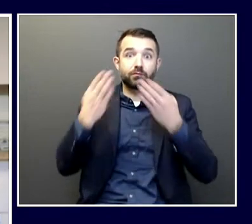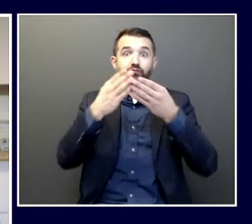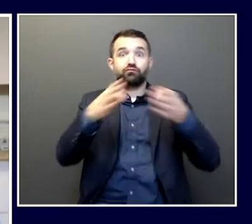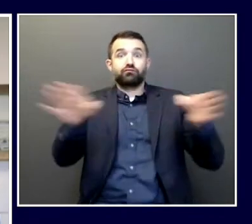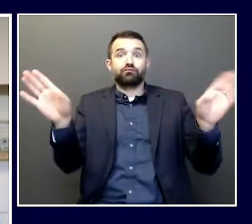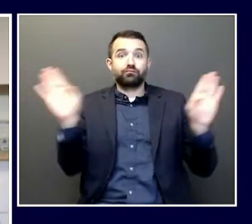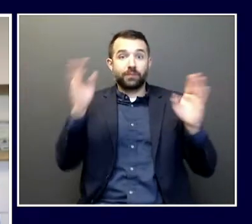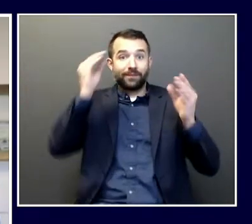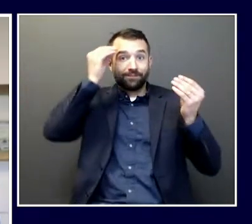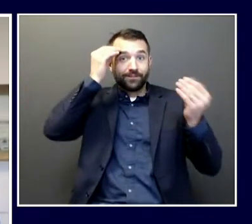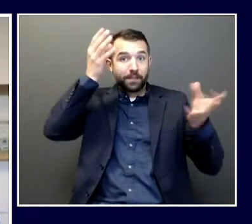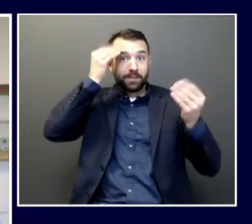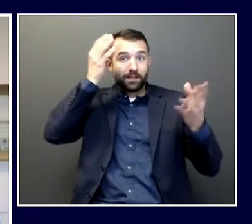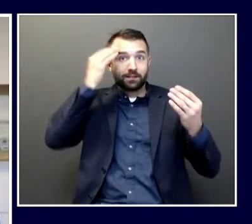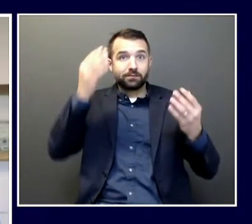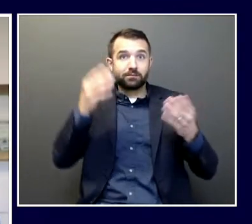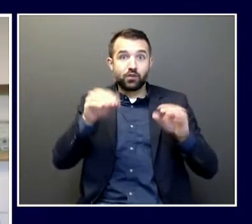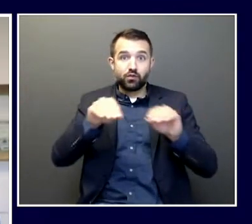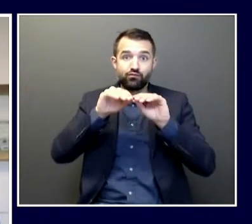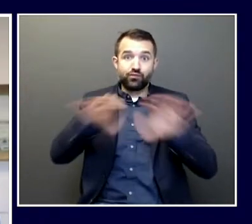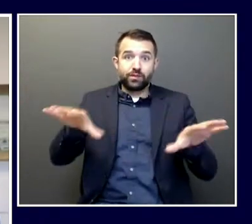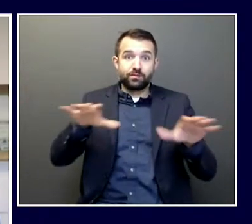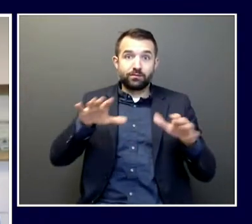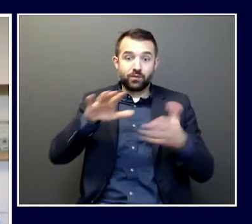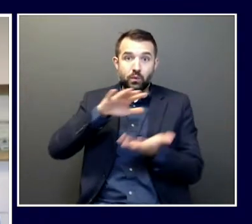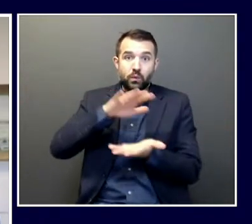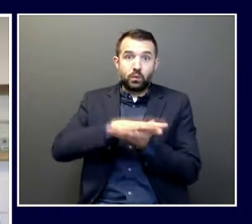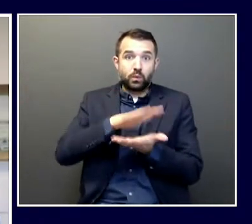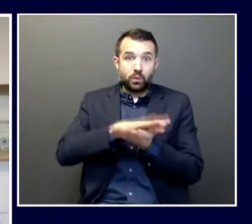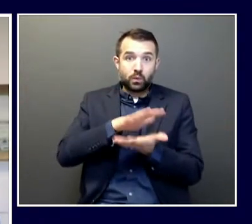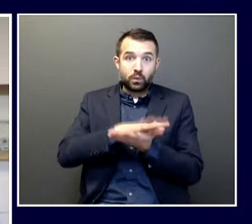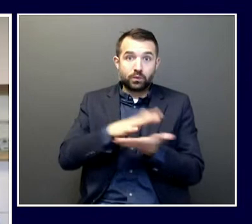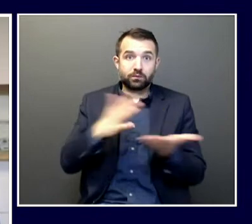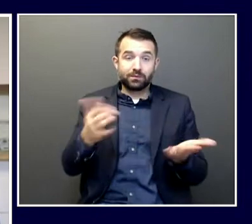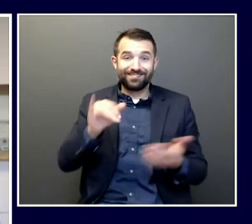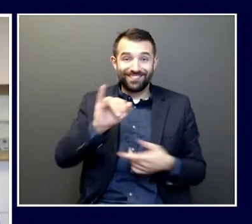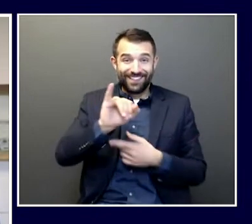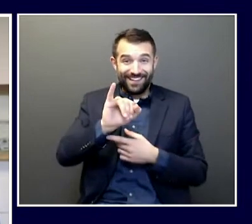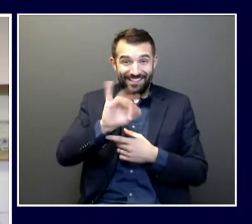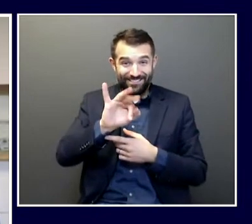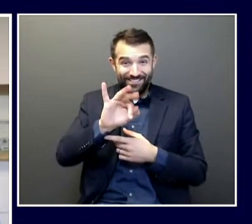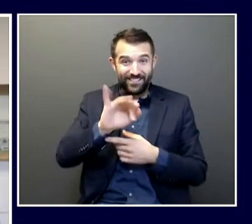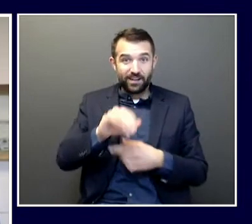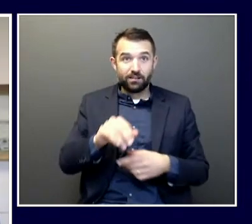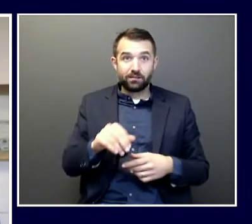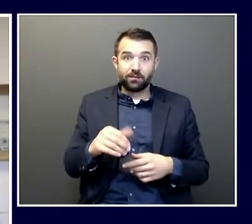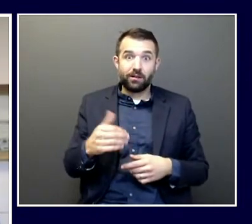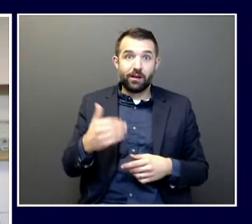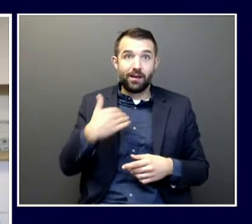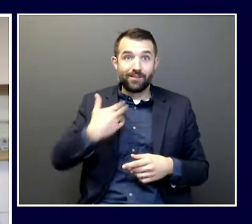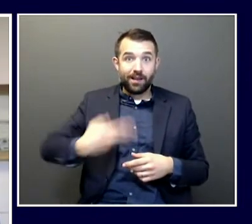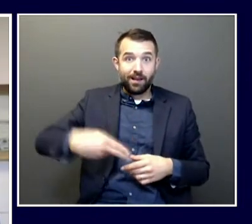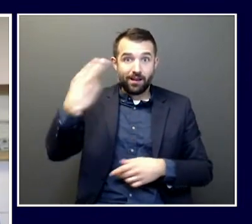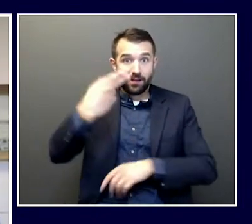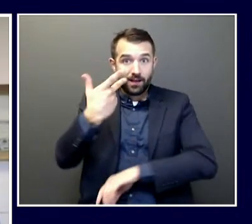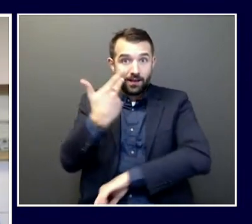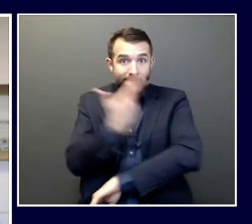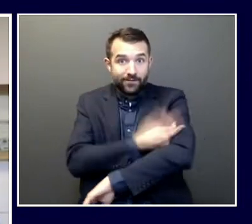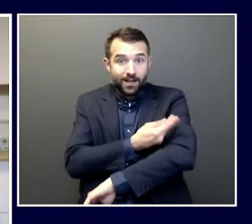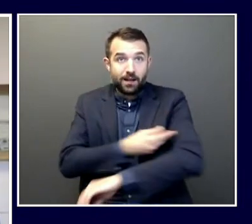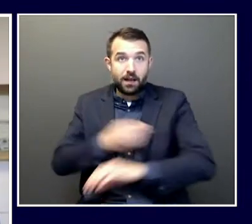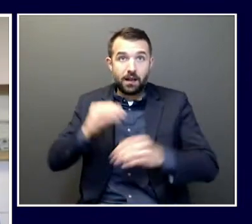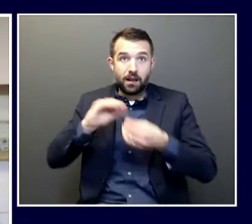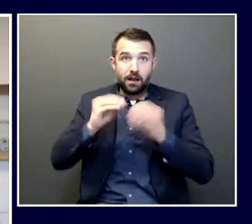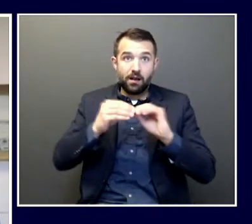is that the more mitigation measures that are in place, be it vaccination levels, be it masking in the school, the more of those that are